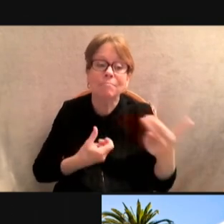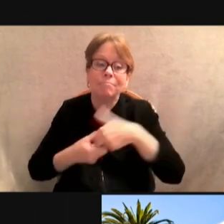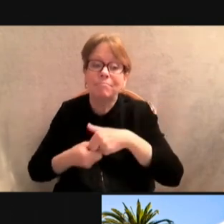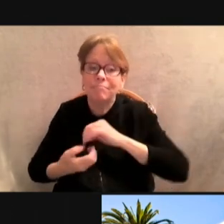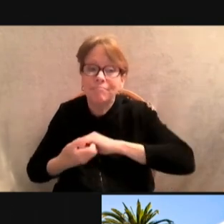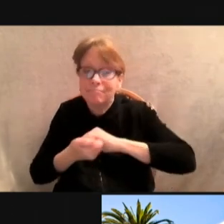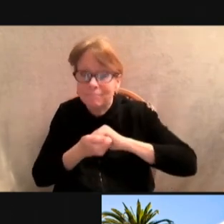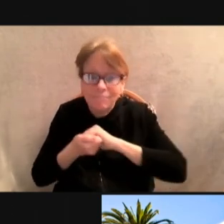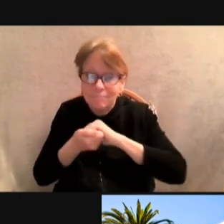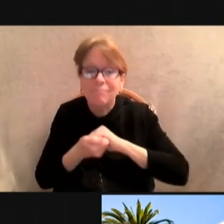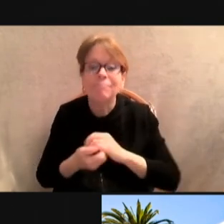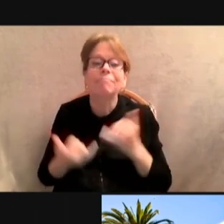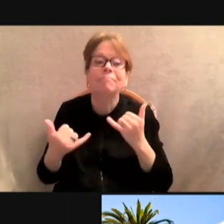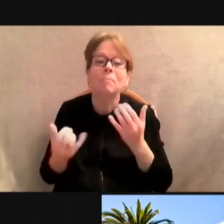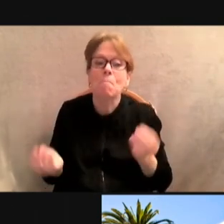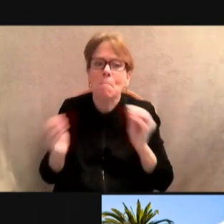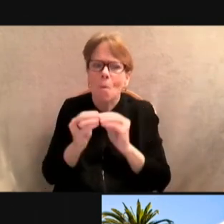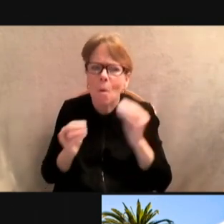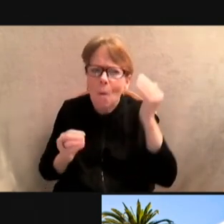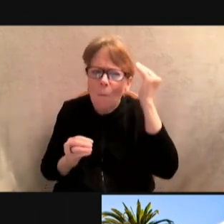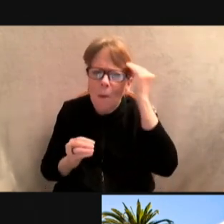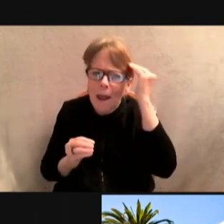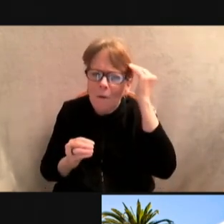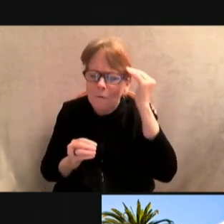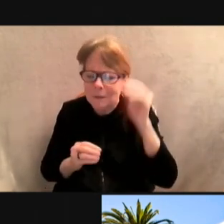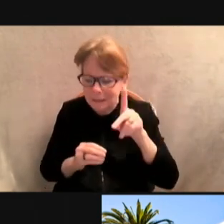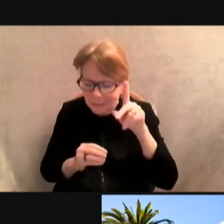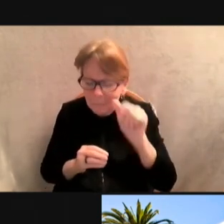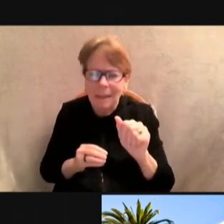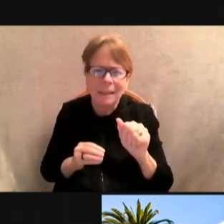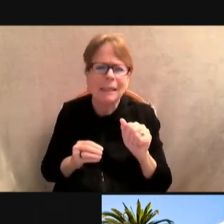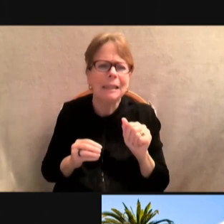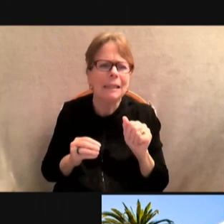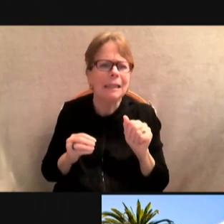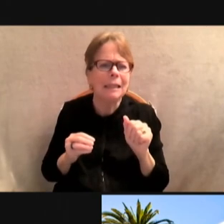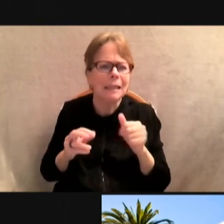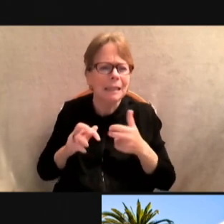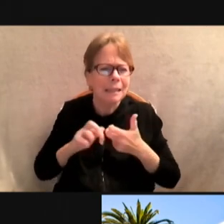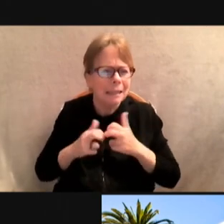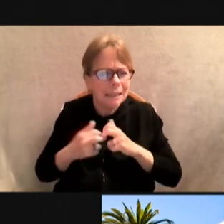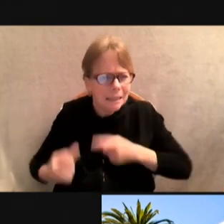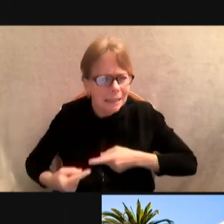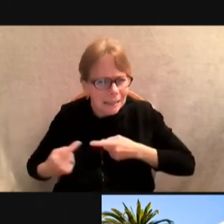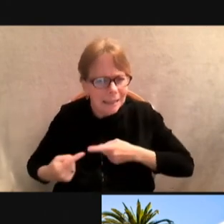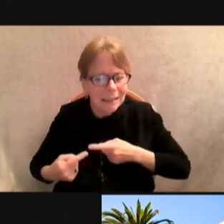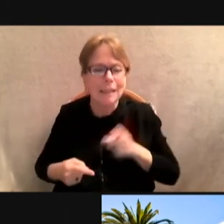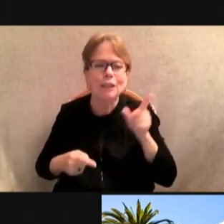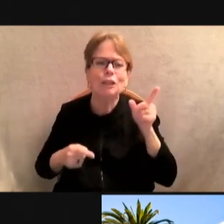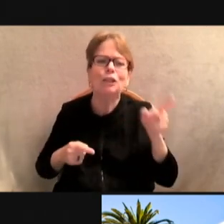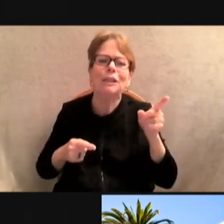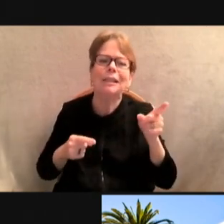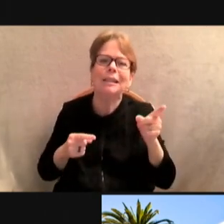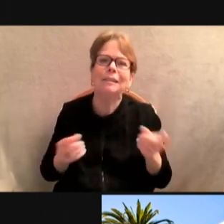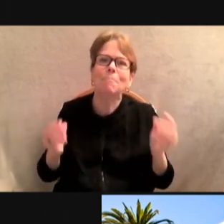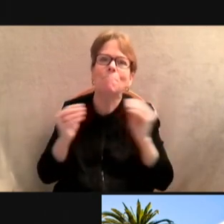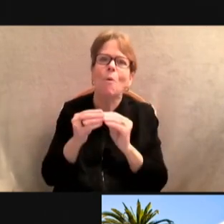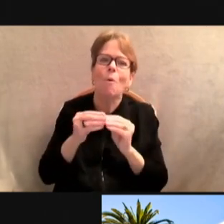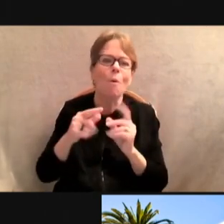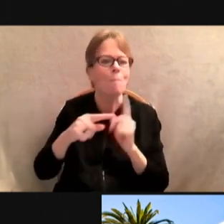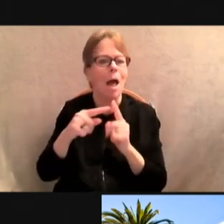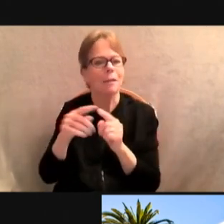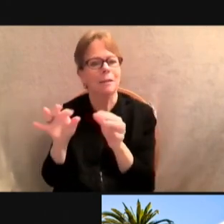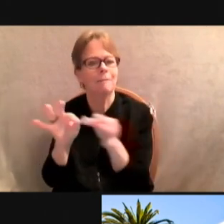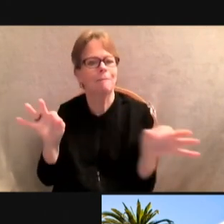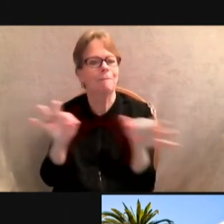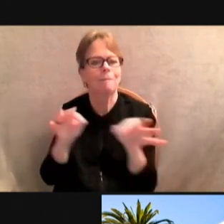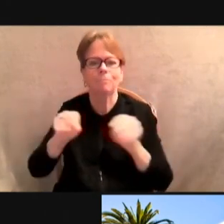increased awareness of disability issues and has increased messaging, positive messaging to students with